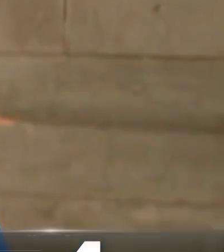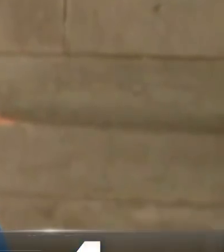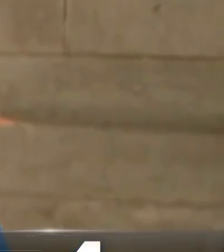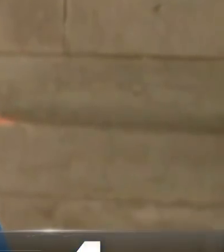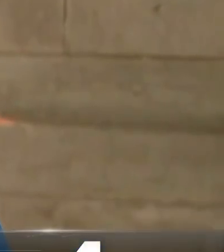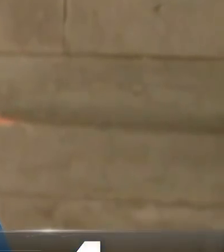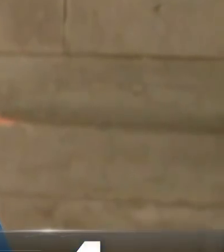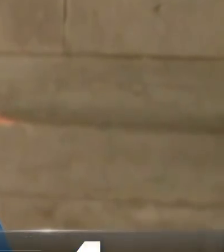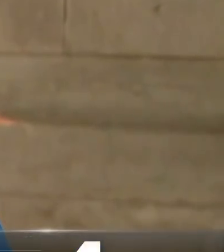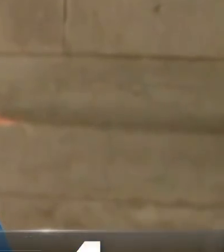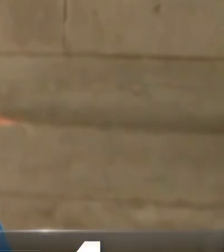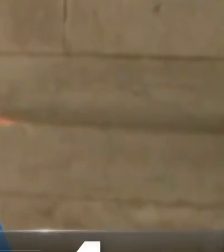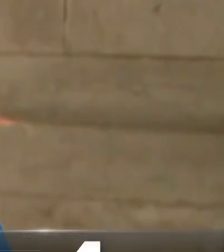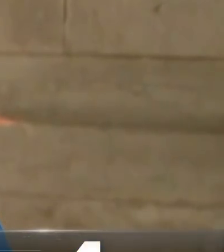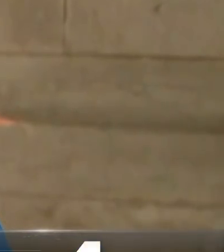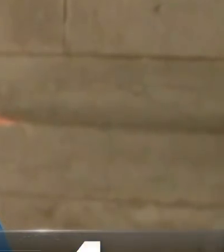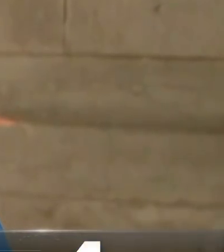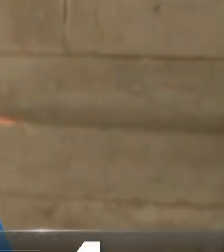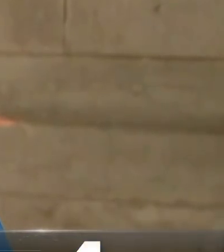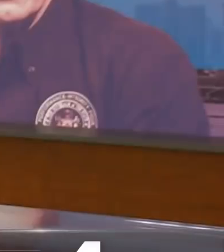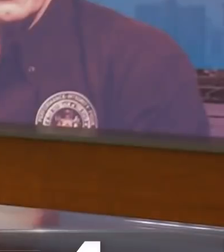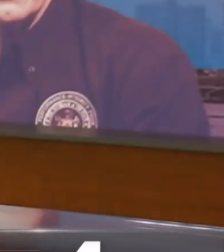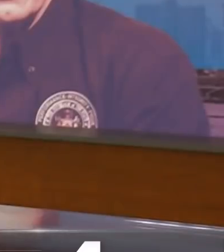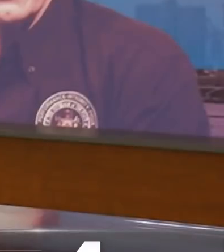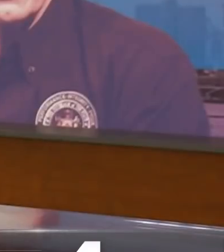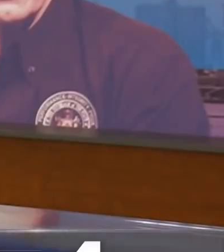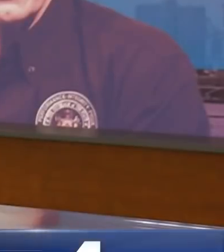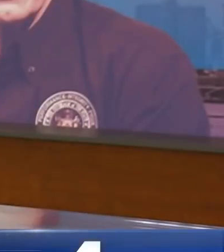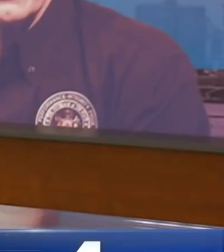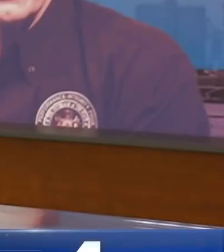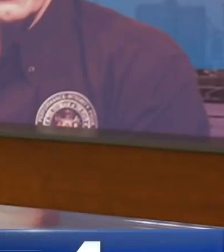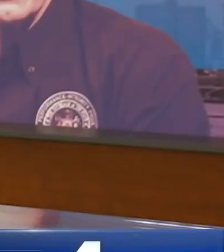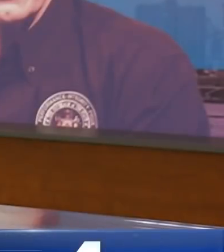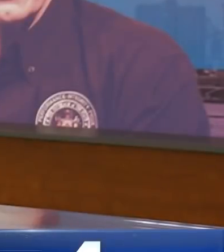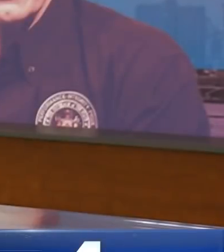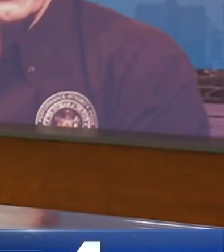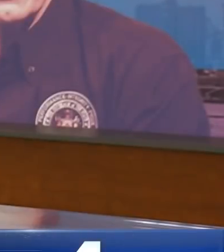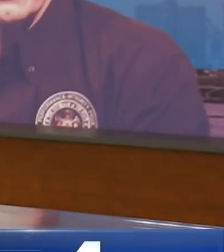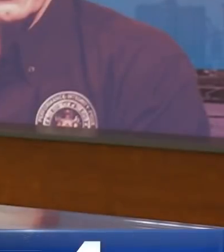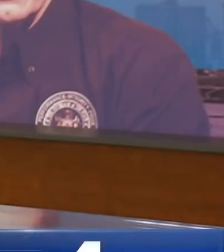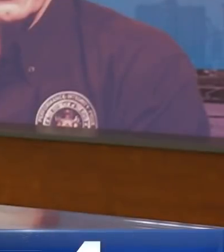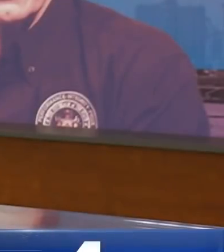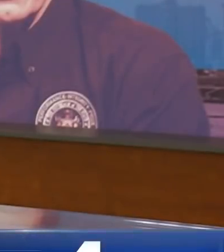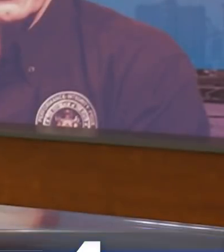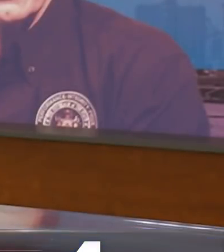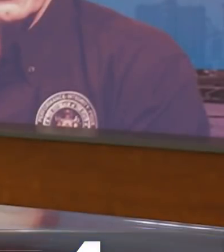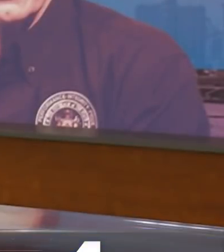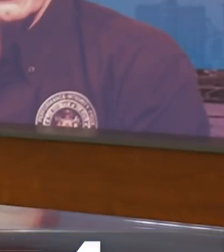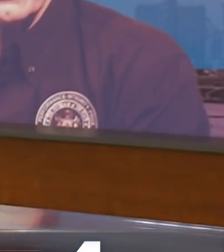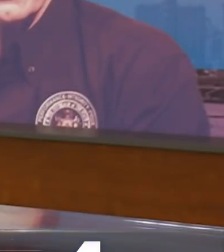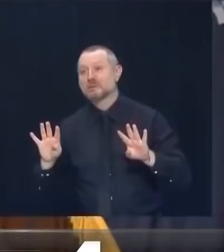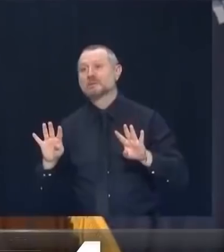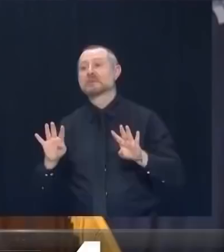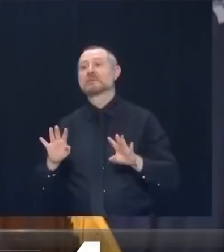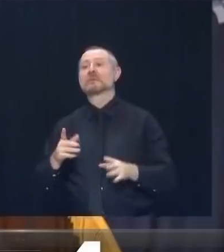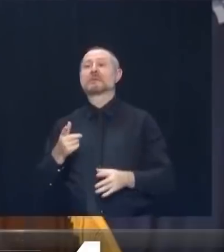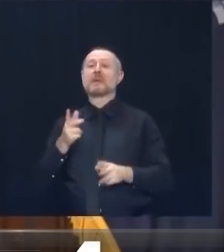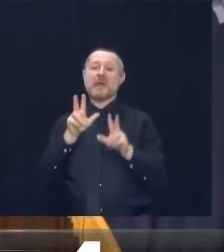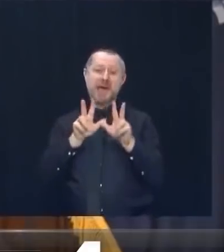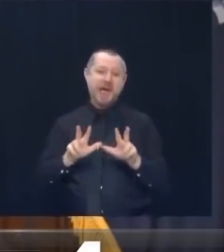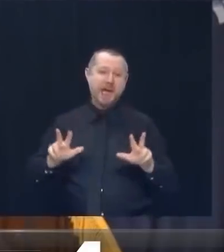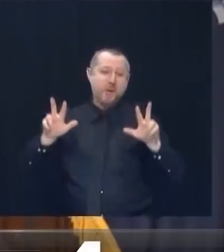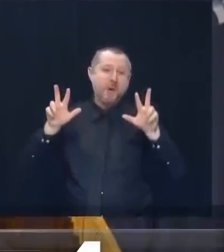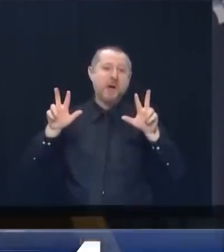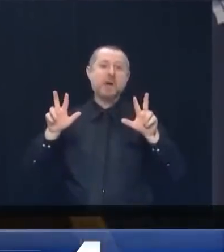York. All right, Andrew, thank you. And as Andrew mentioned, families were kept in suspense about the closures until mid-afternoon today. The news of